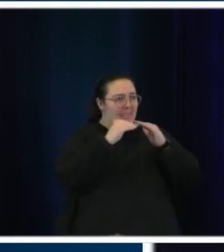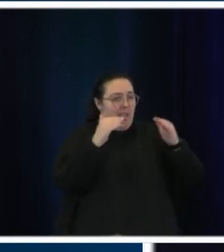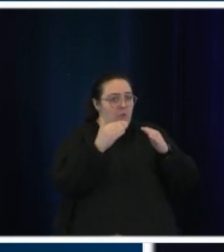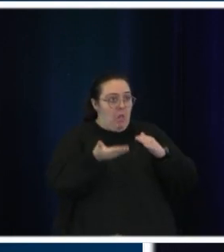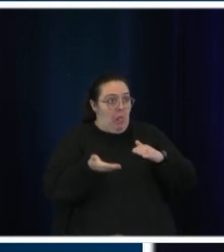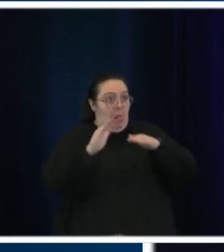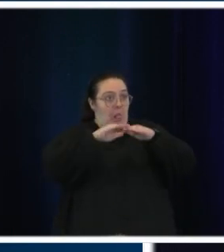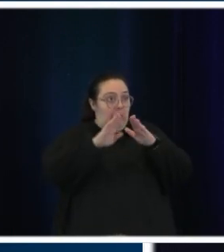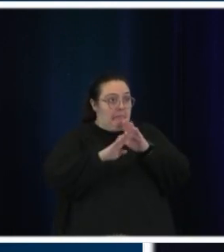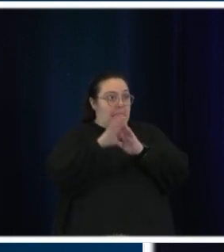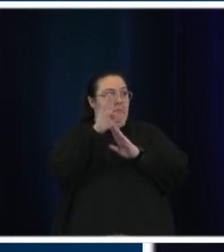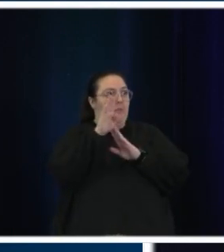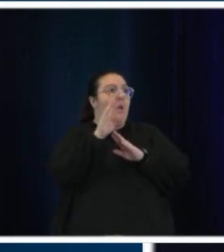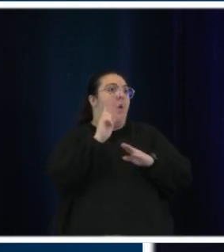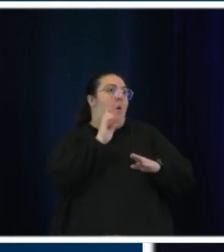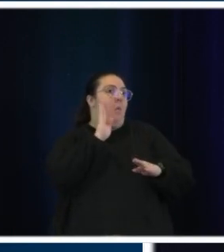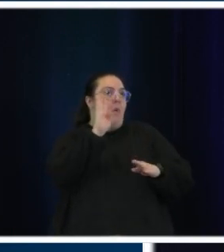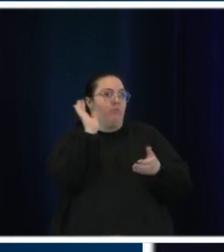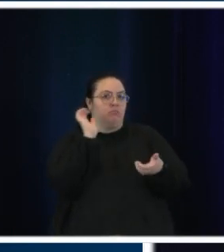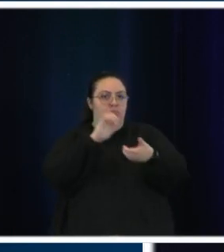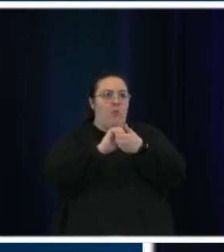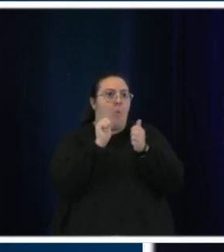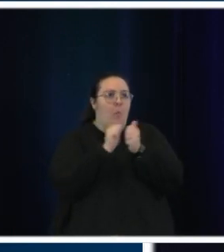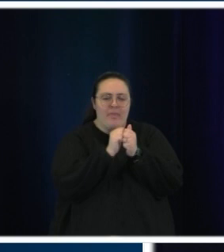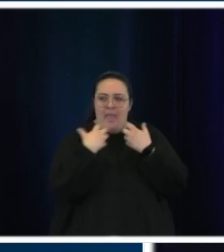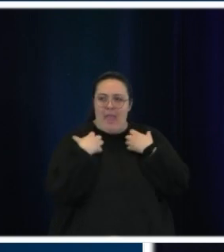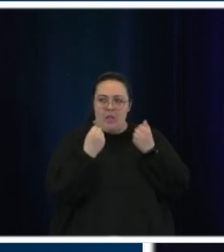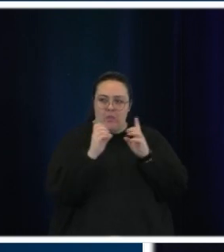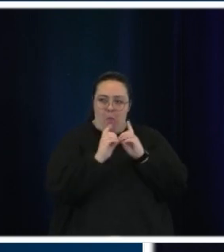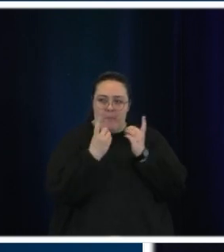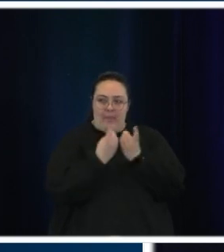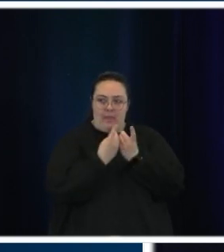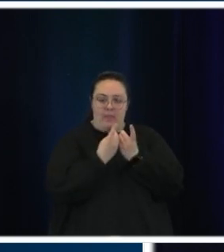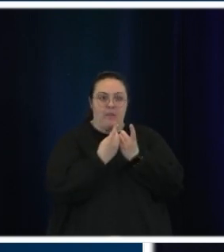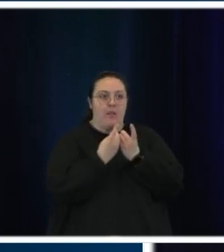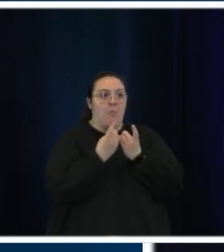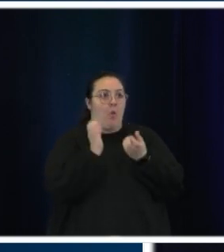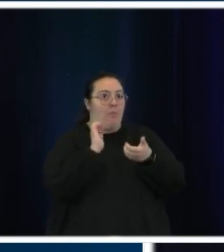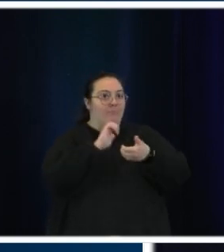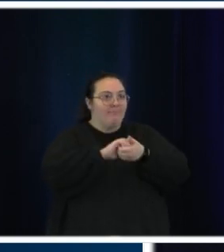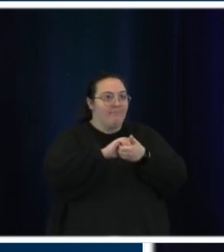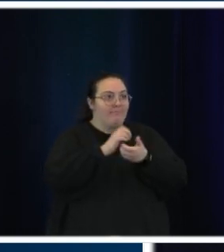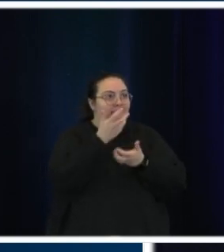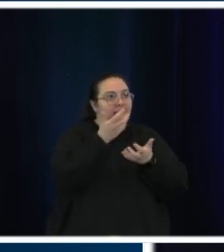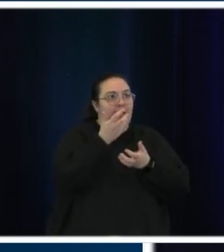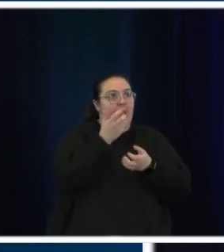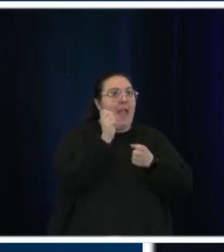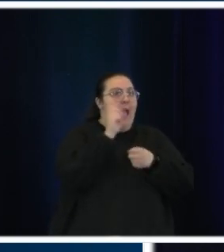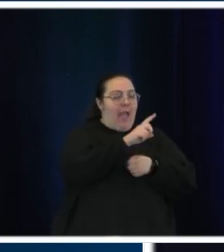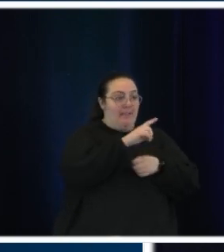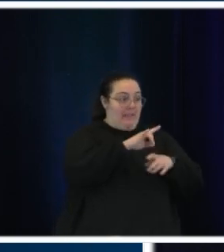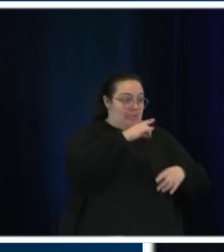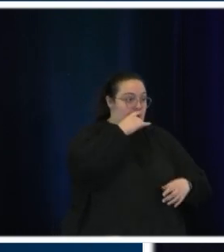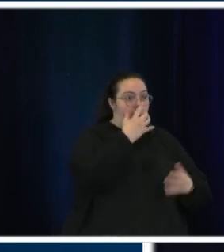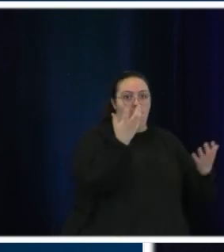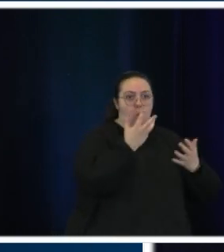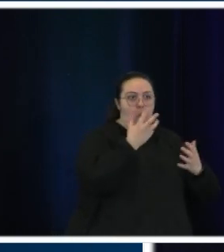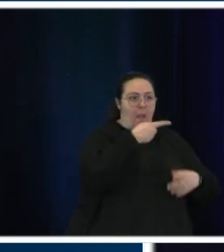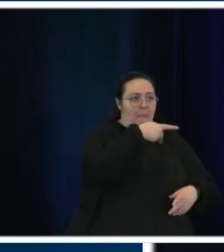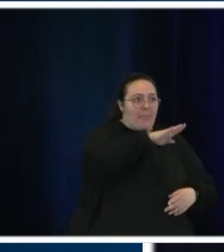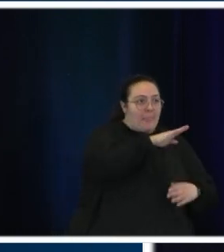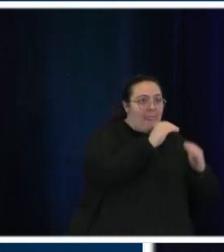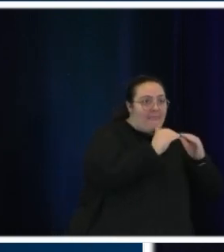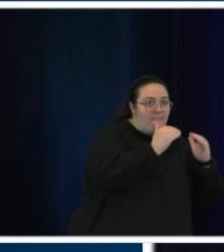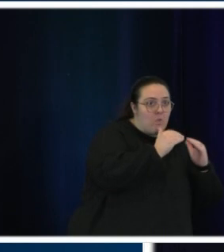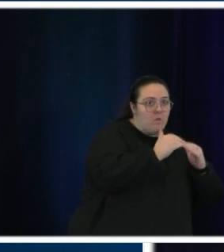of Development, and depending on the level of lead in the child, as well as what we find in the home, there